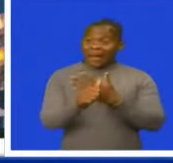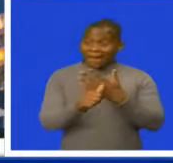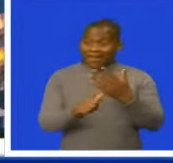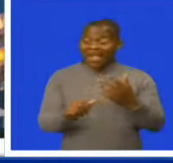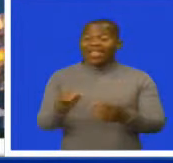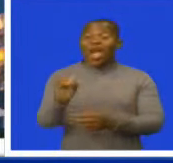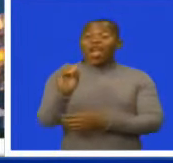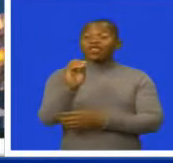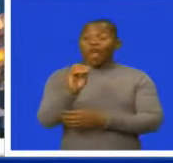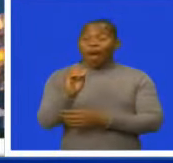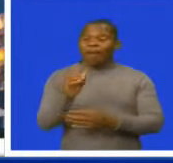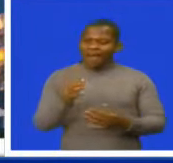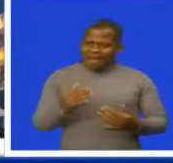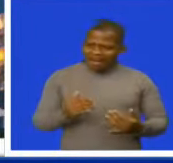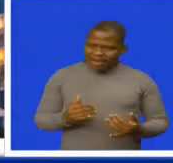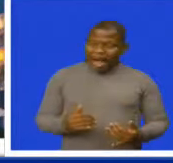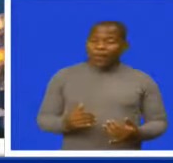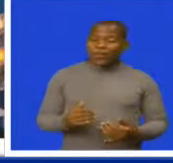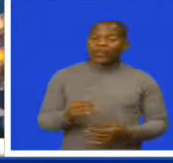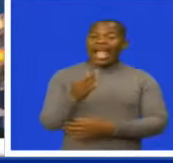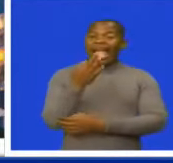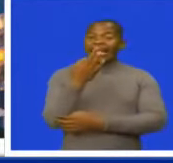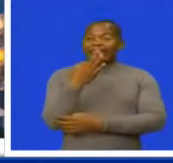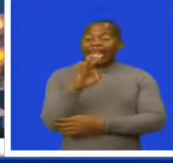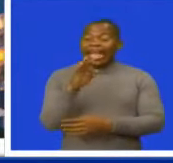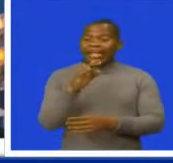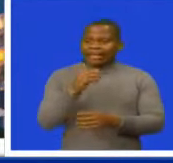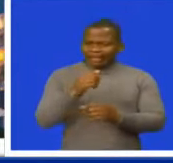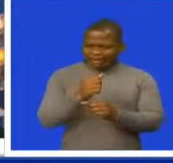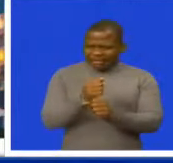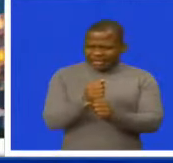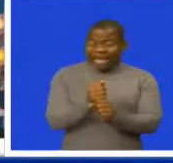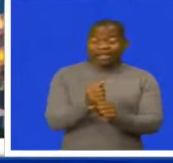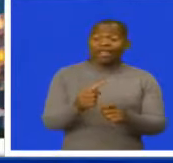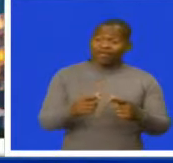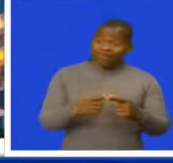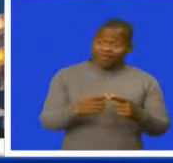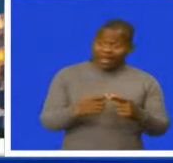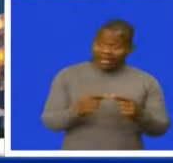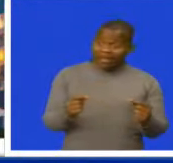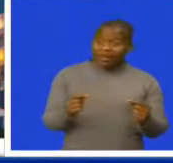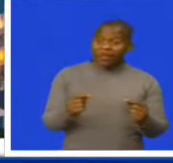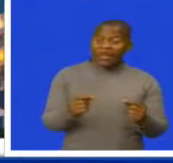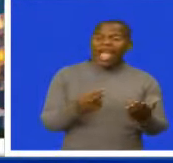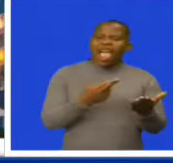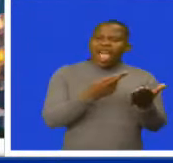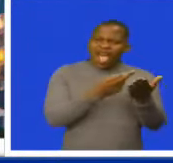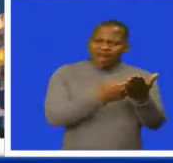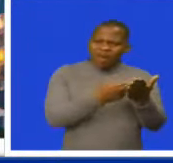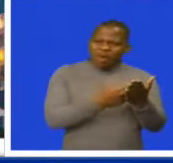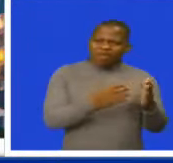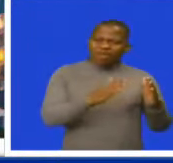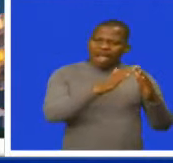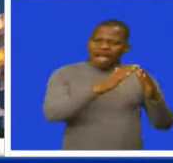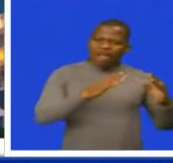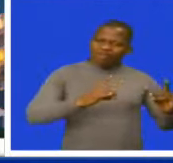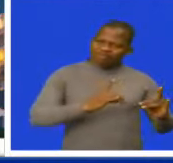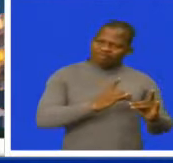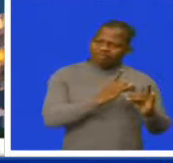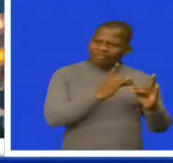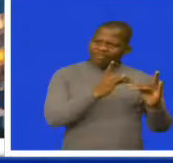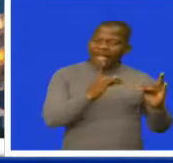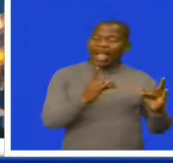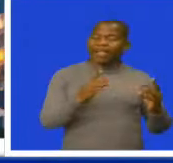imibiko yetempilo iveta ke kutsi tinombolo talabo labatholakele nemkhuhlane i-COVID-19 tikhuleke ngebantfu labalishumi